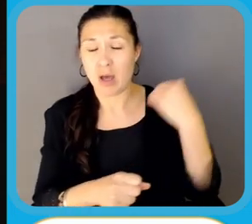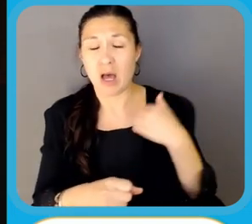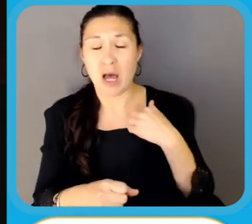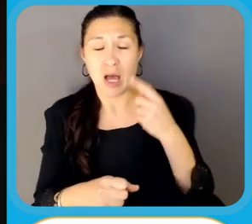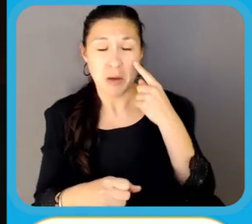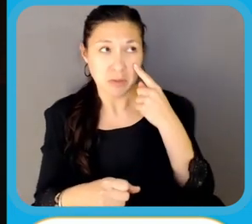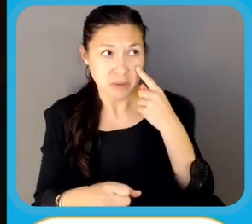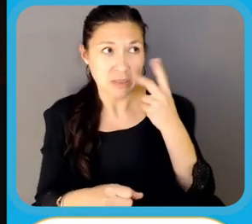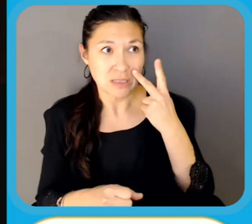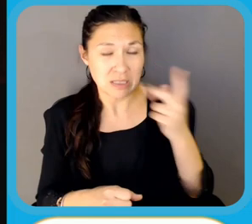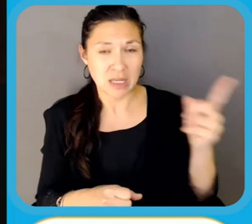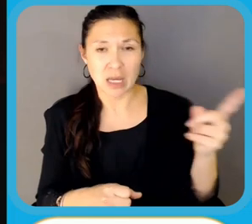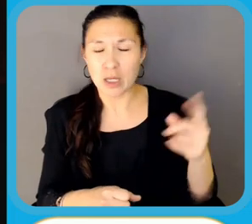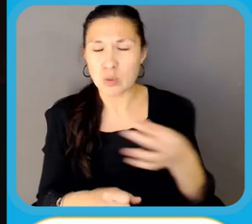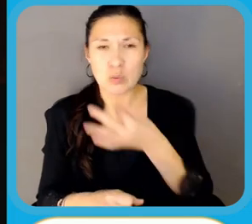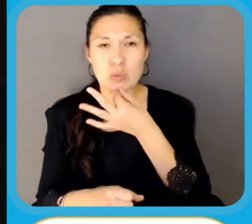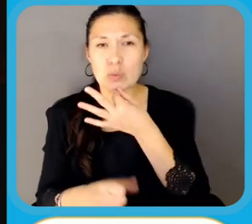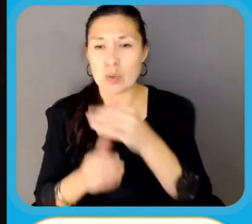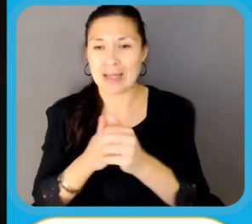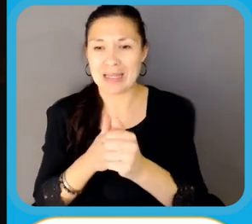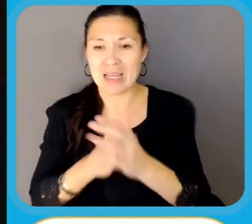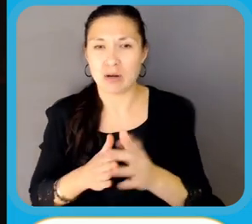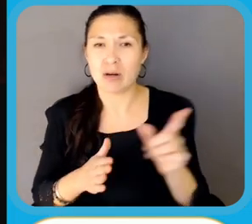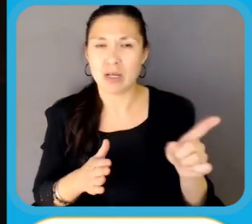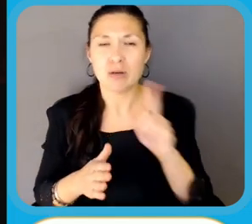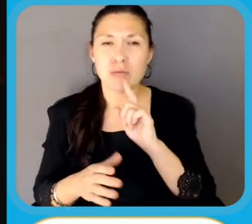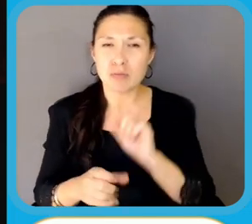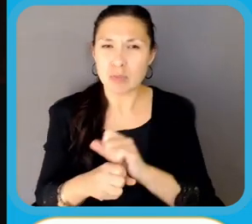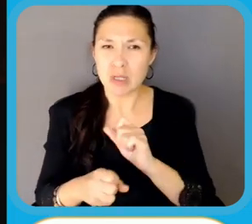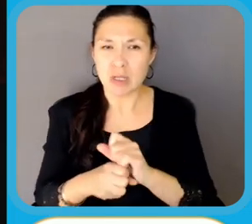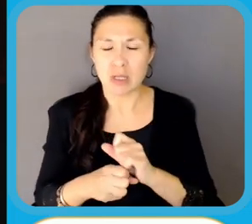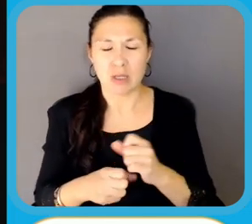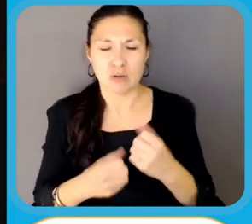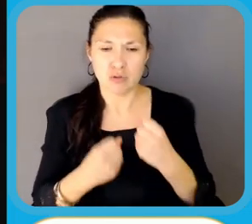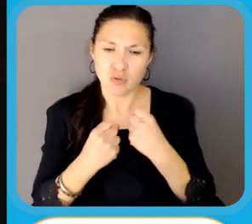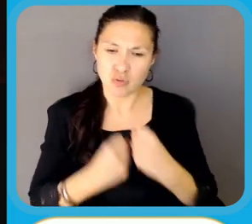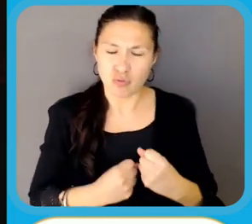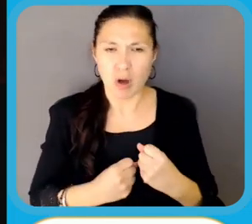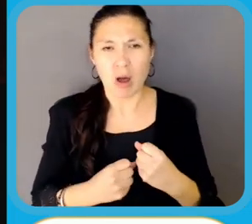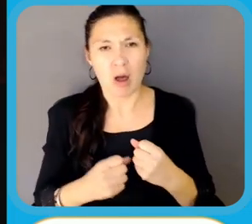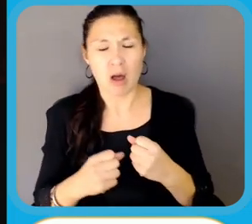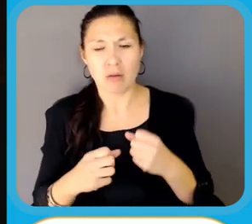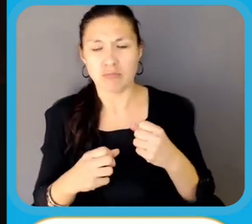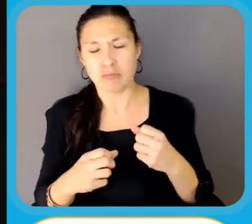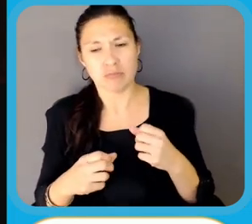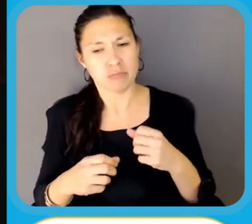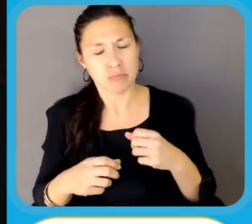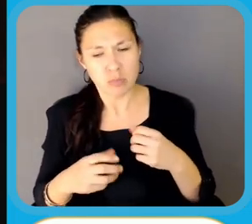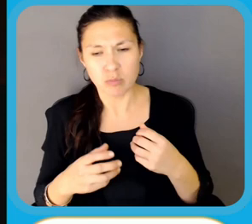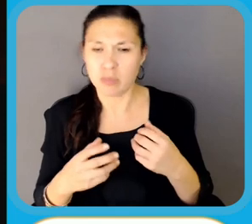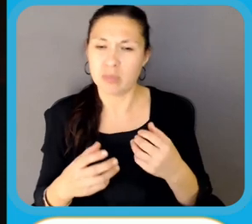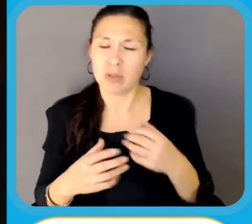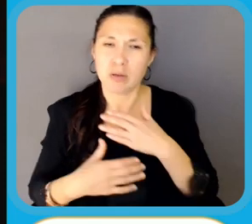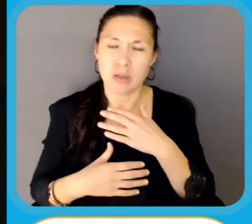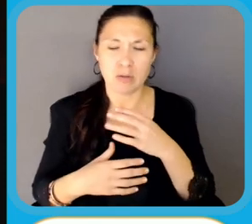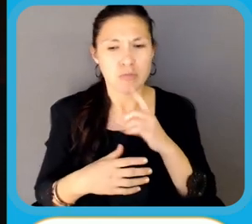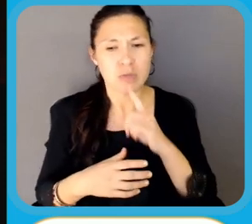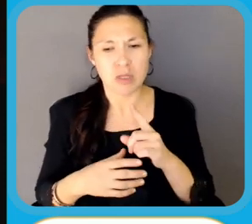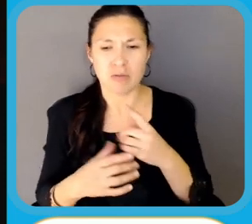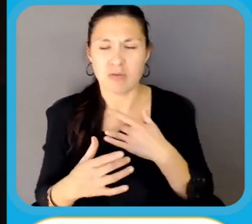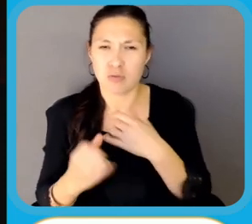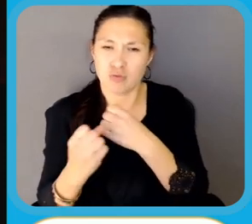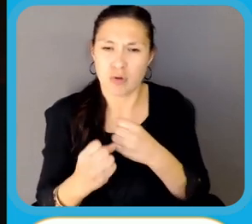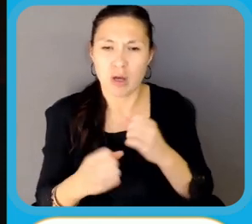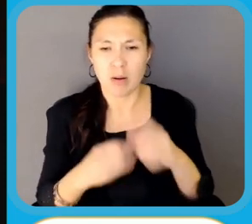leader he is and how he really does put his heart into his work on behalf of the people of California. And President Joe Biden and